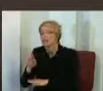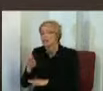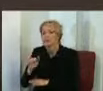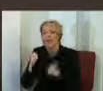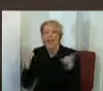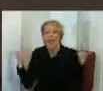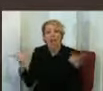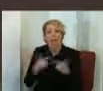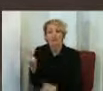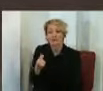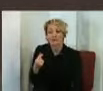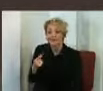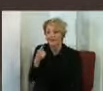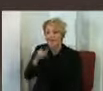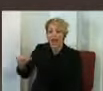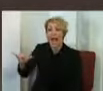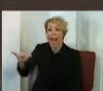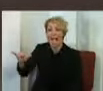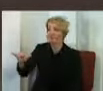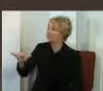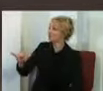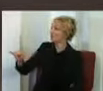Everyone's gay.